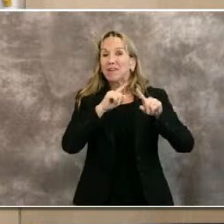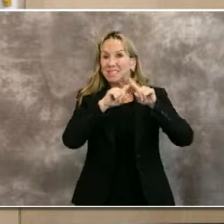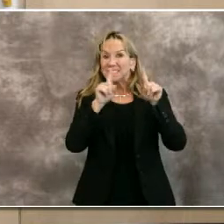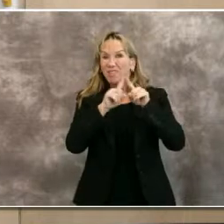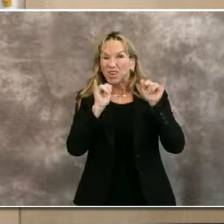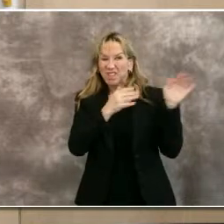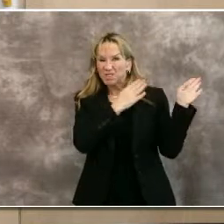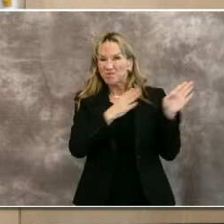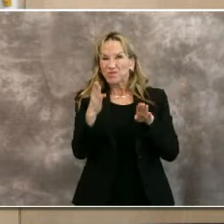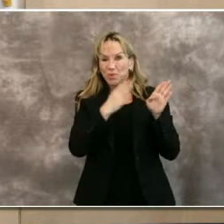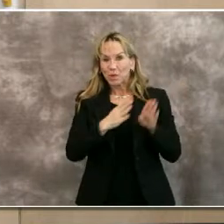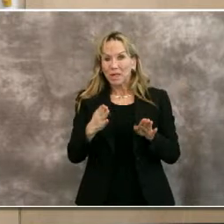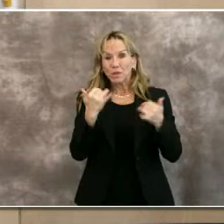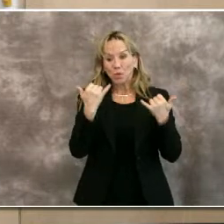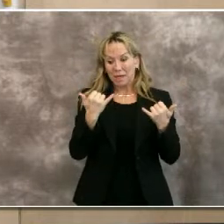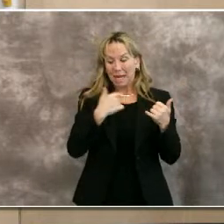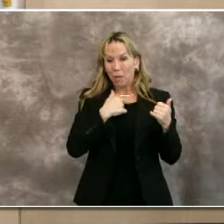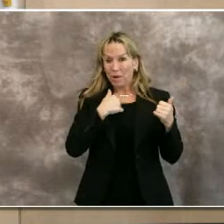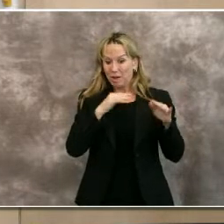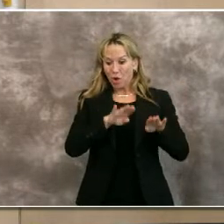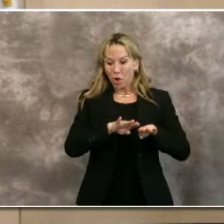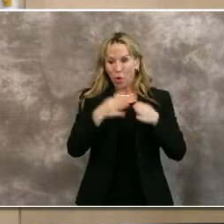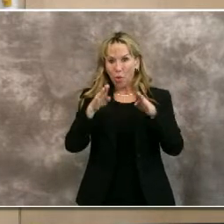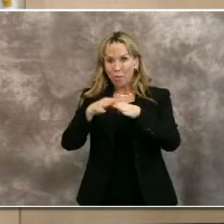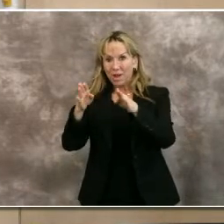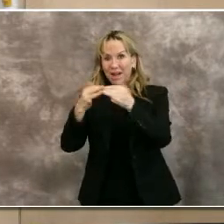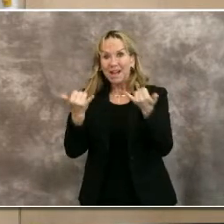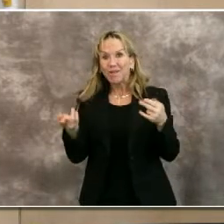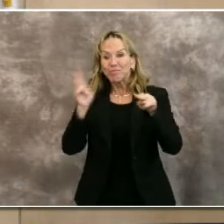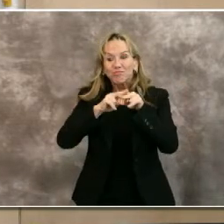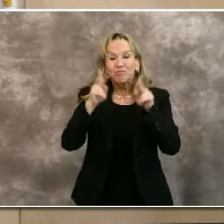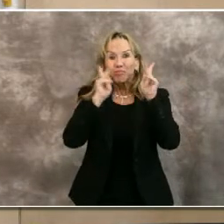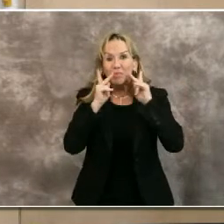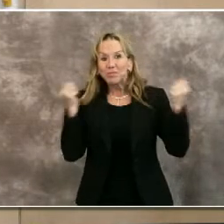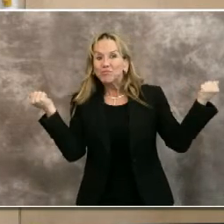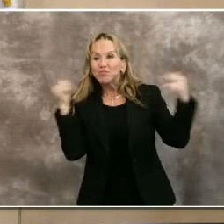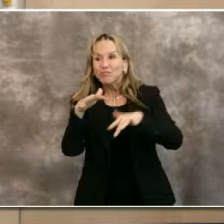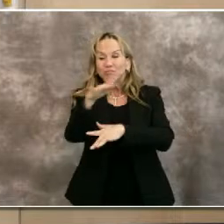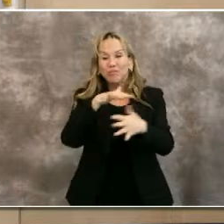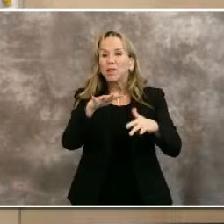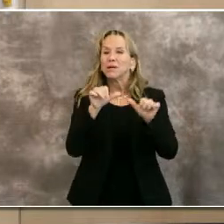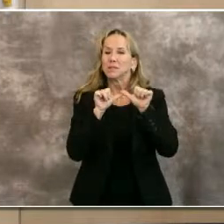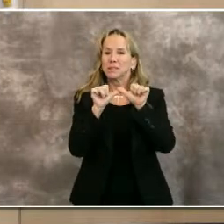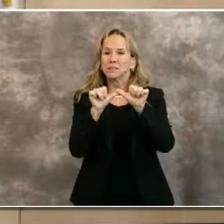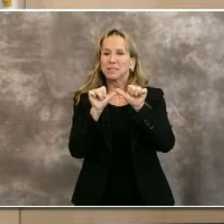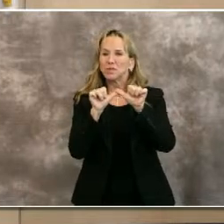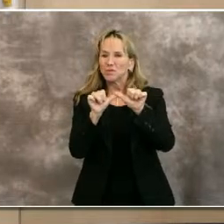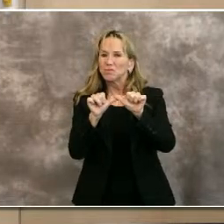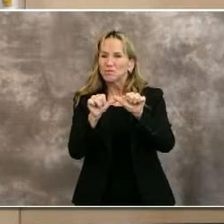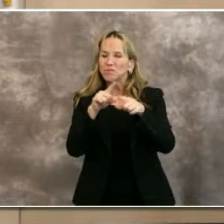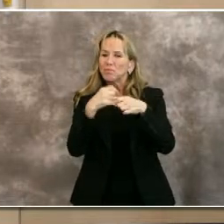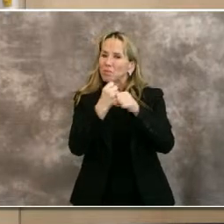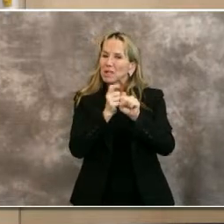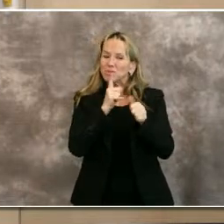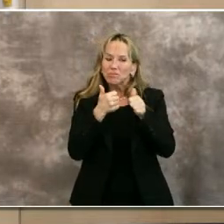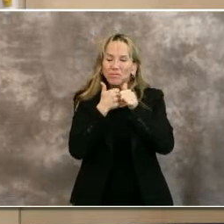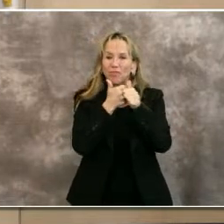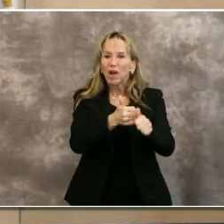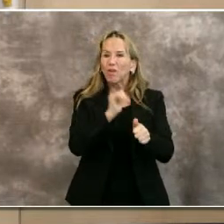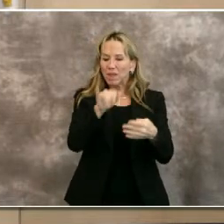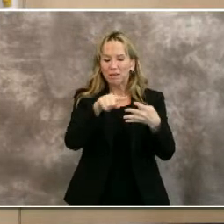And as we reopen our businesses and increase our activities, continuing to be vigilant and maintaining adherence to these